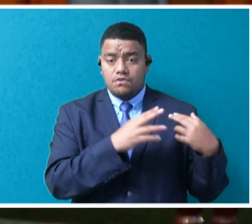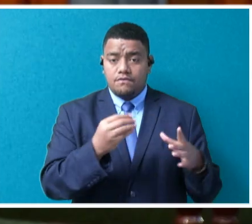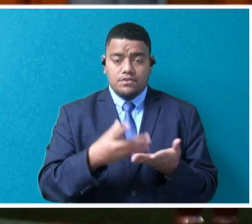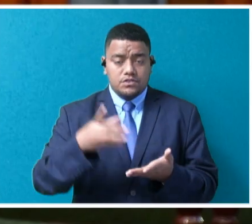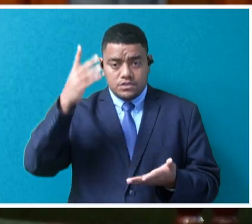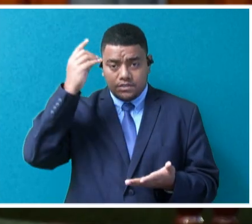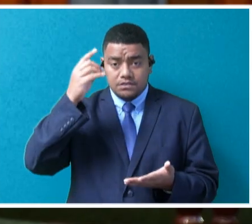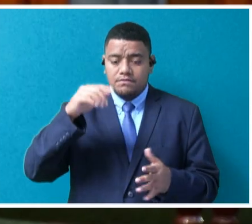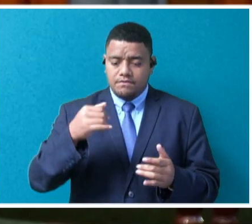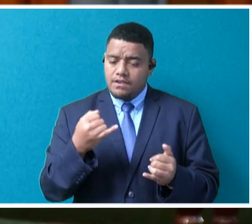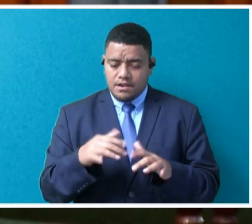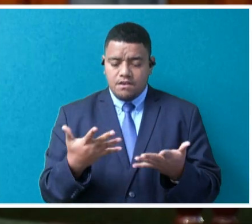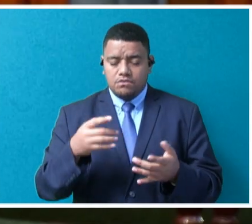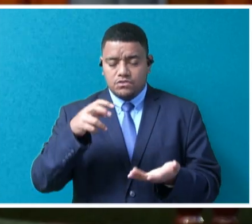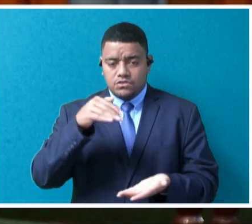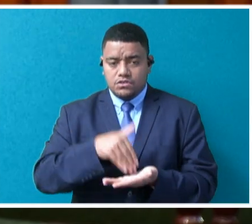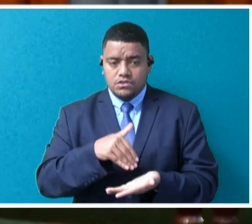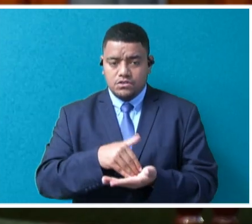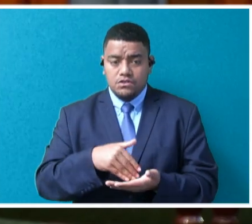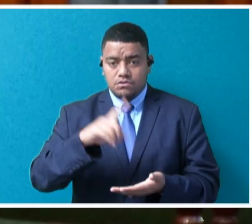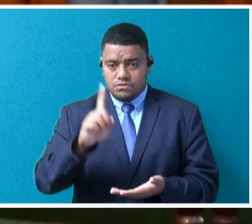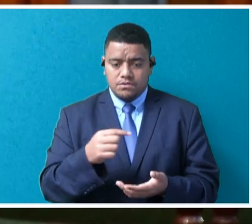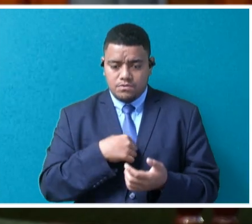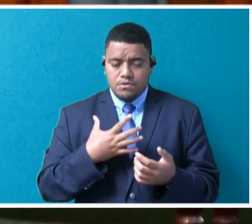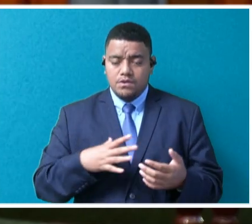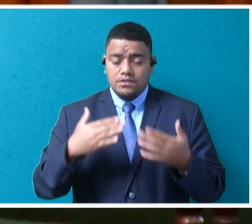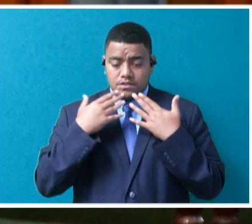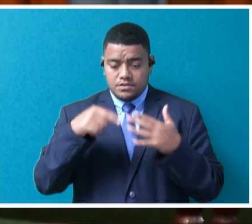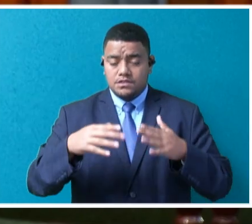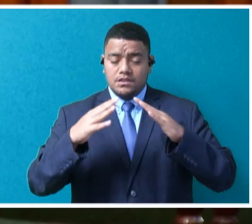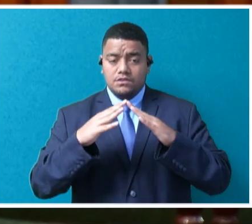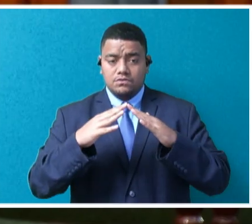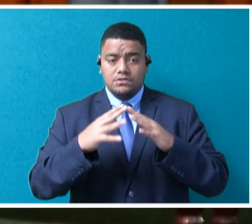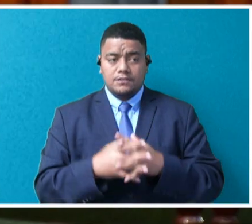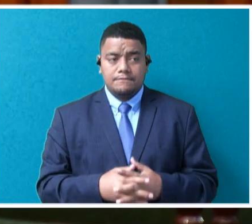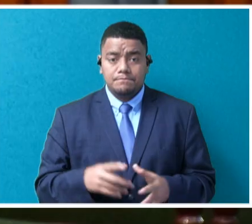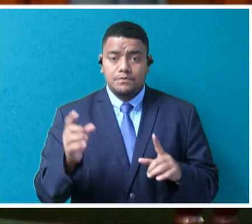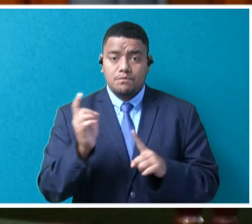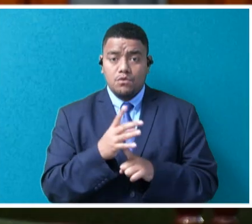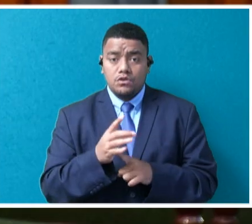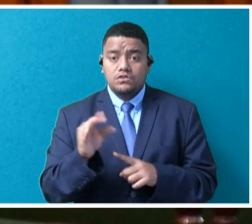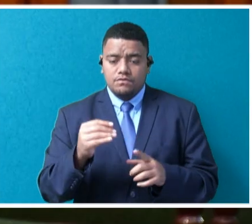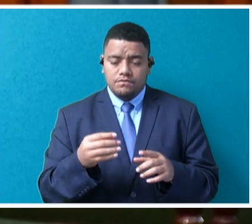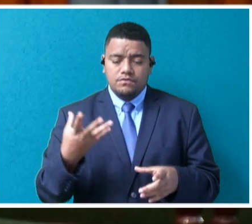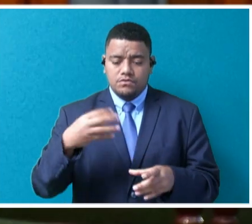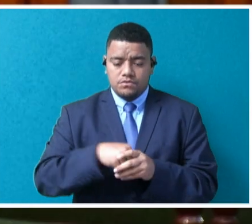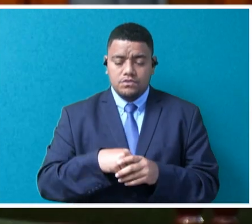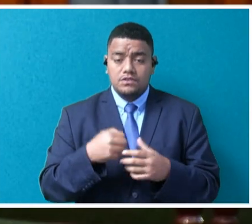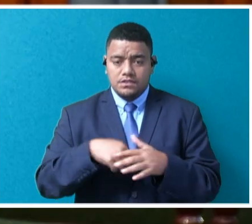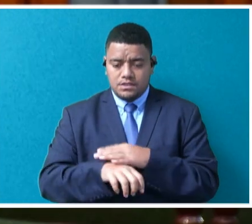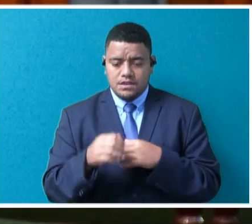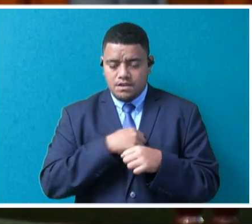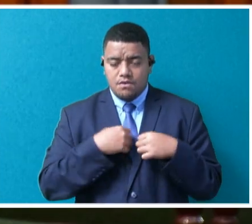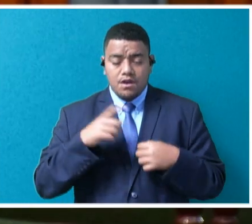remains central. Today, I also reiterate in this august House the importance of inclusion in our mainstream